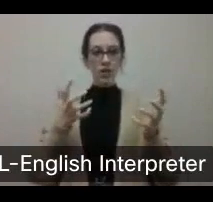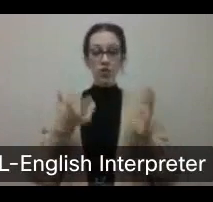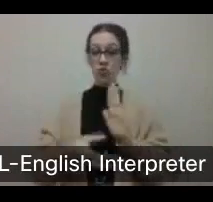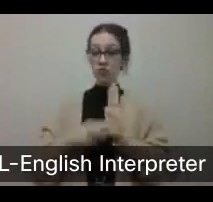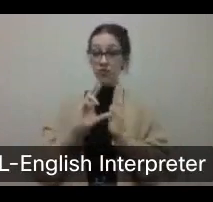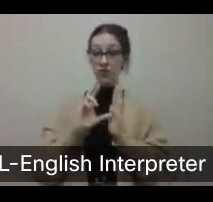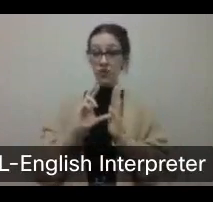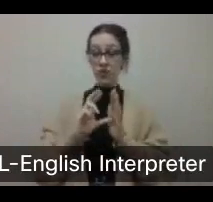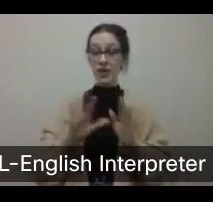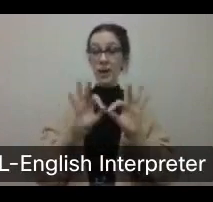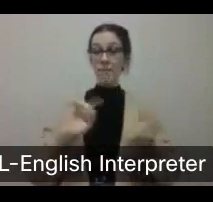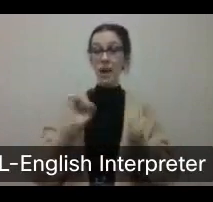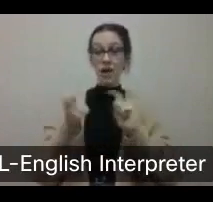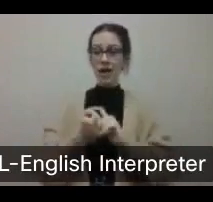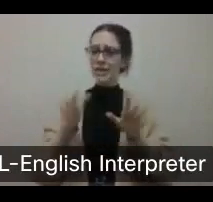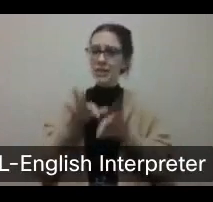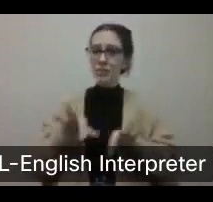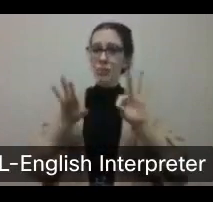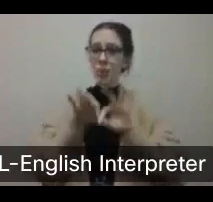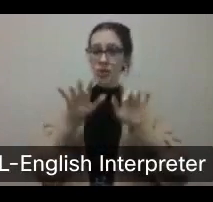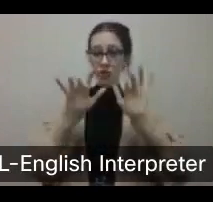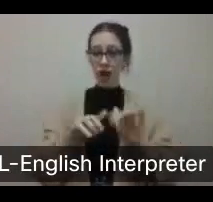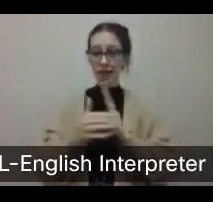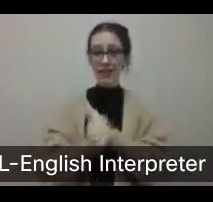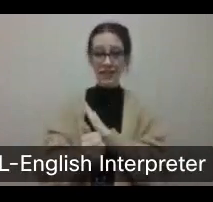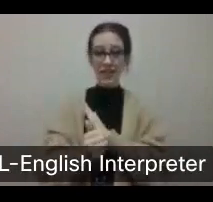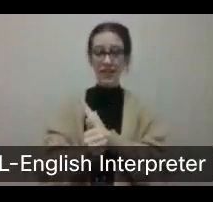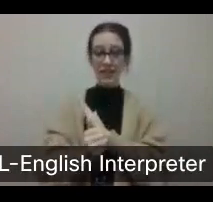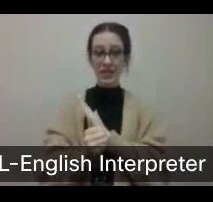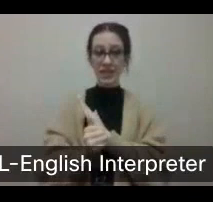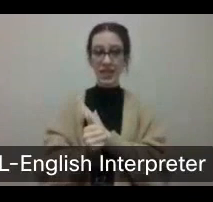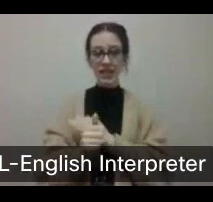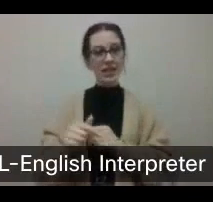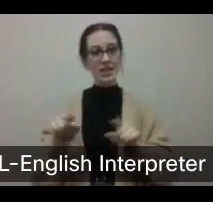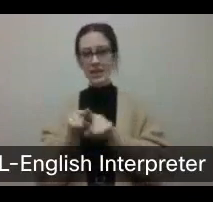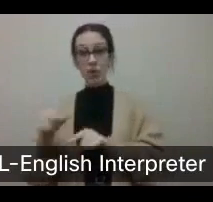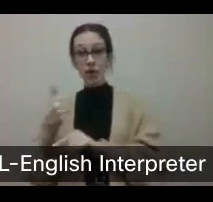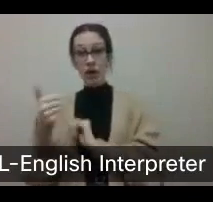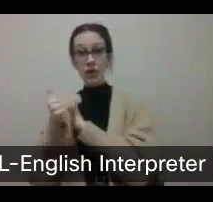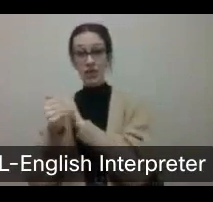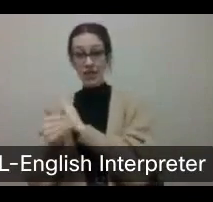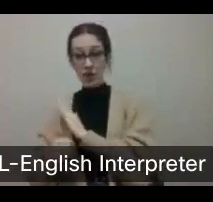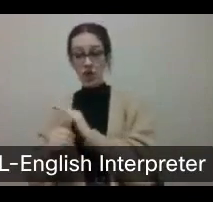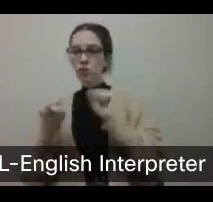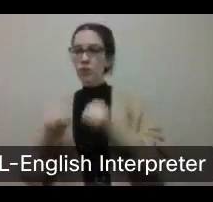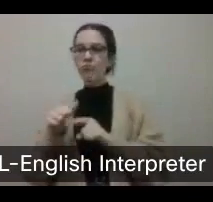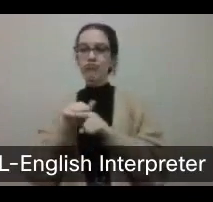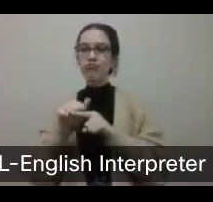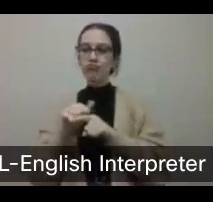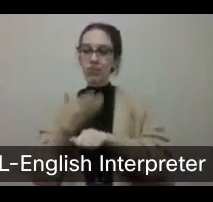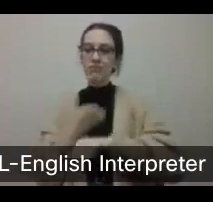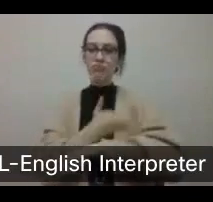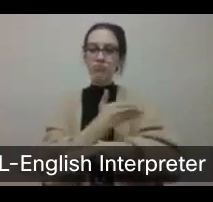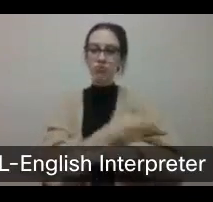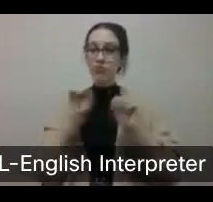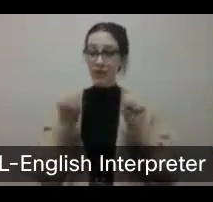that paraphrasing is an essential writing skill. As in all skills, it's something that we can build upon and improve upon.